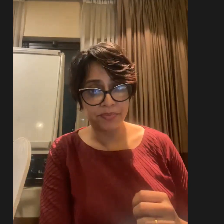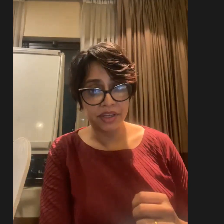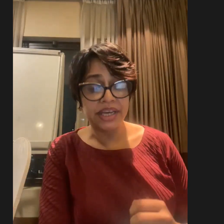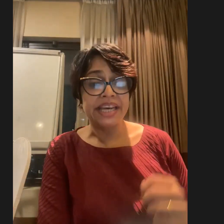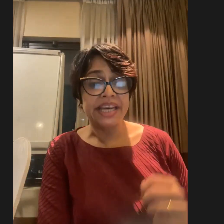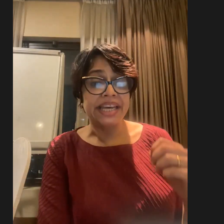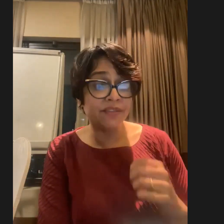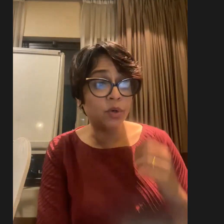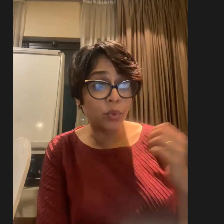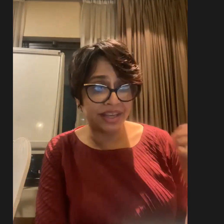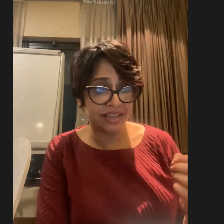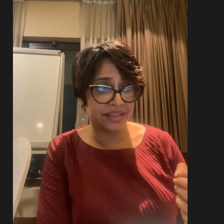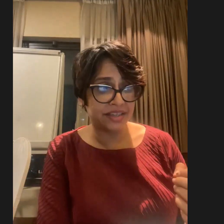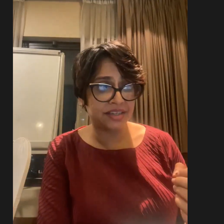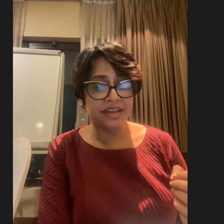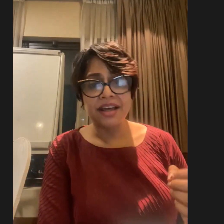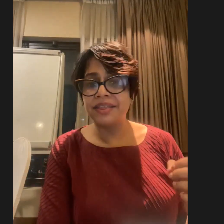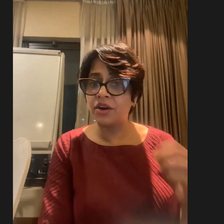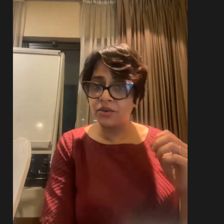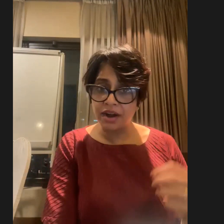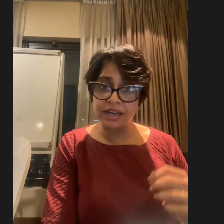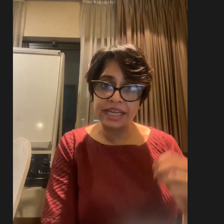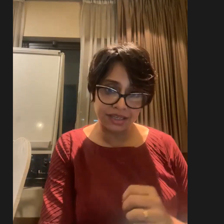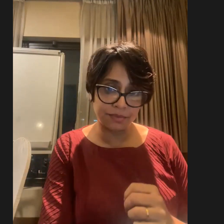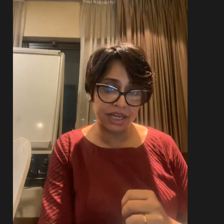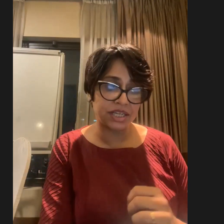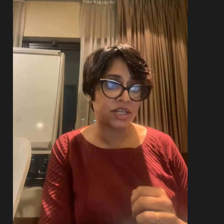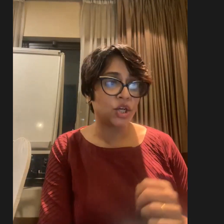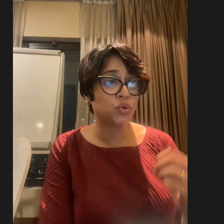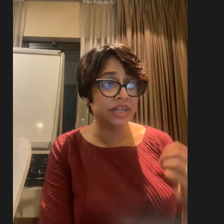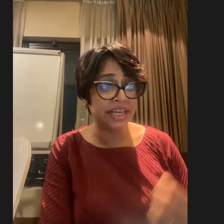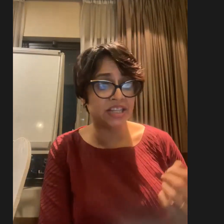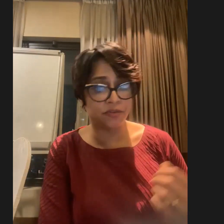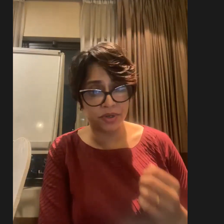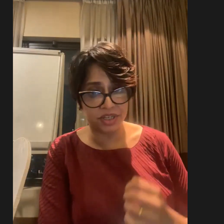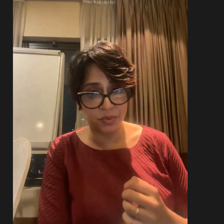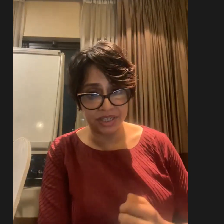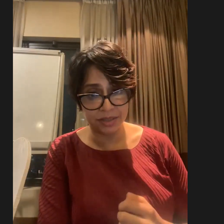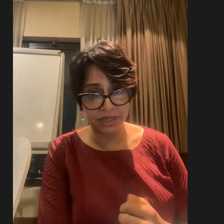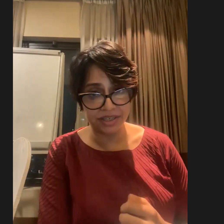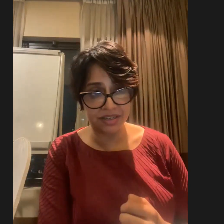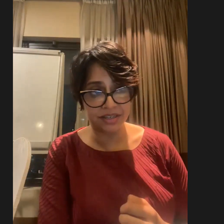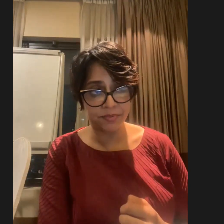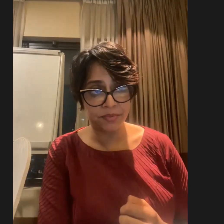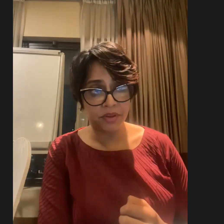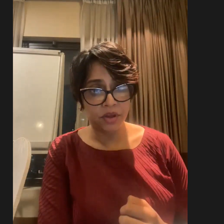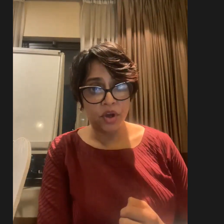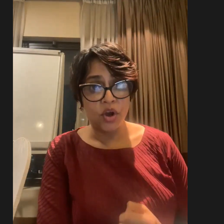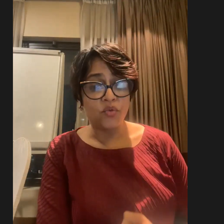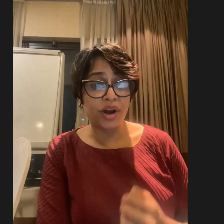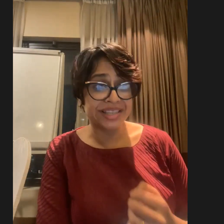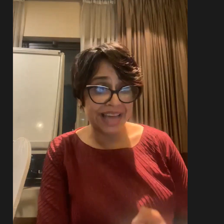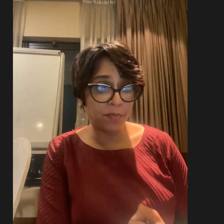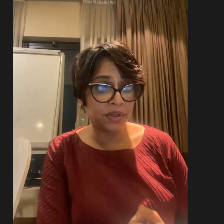with disabilities in most countries. Even when they exist, they are rarely customized to the needs of persons